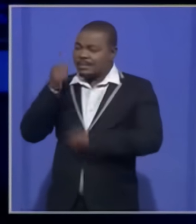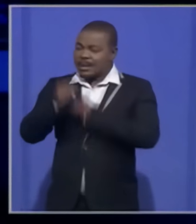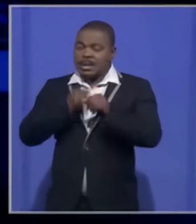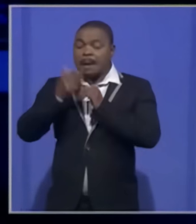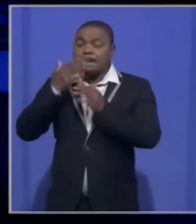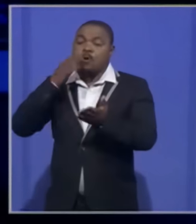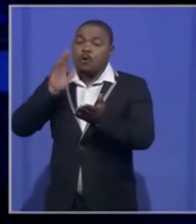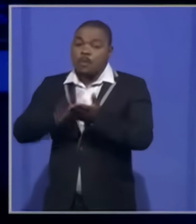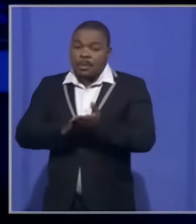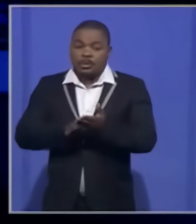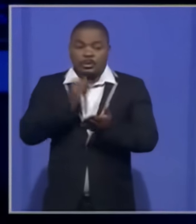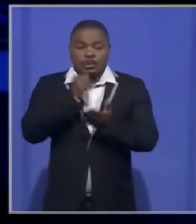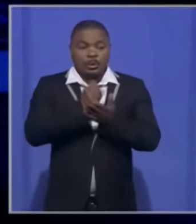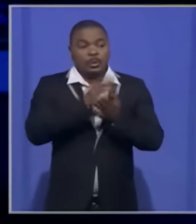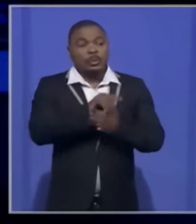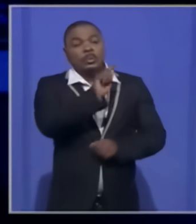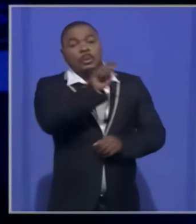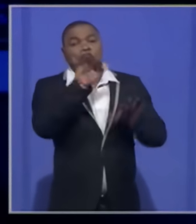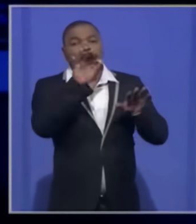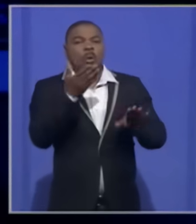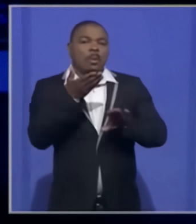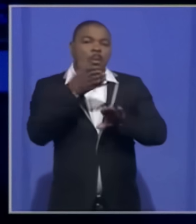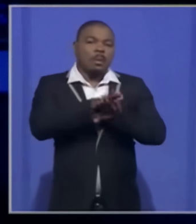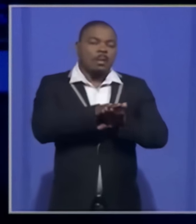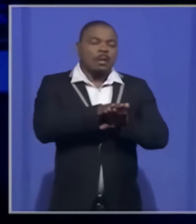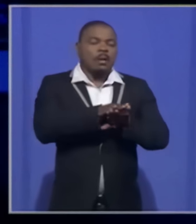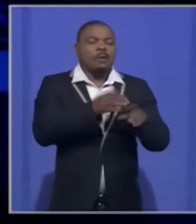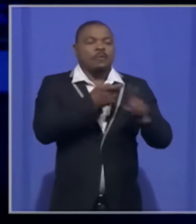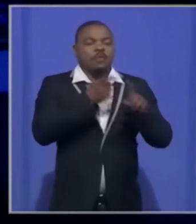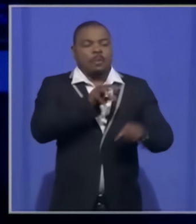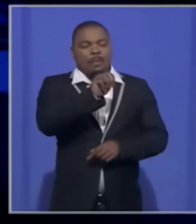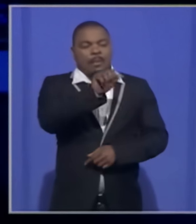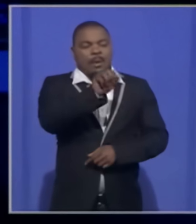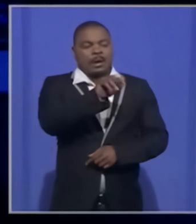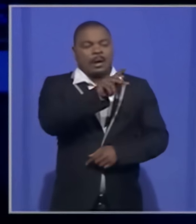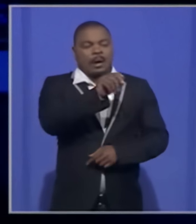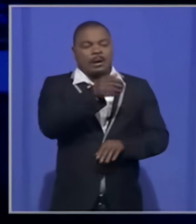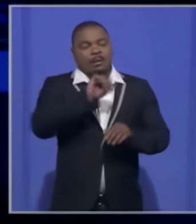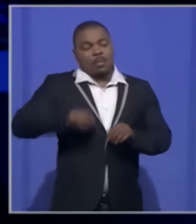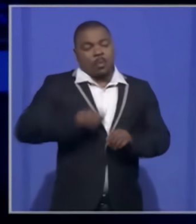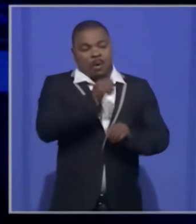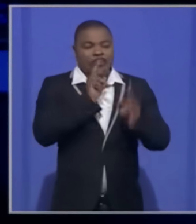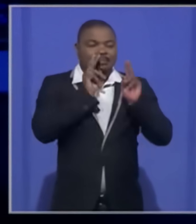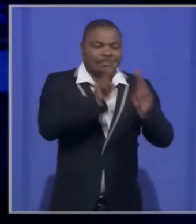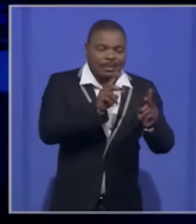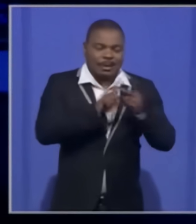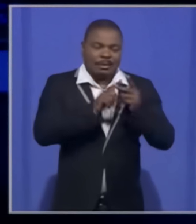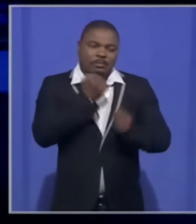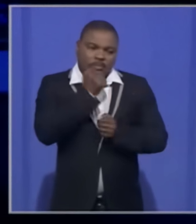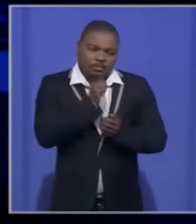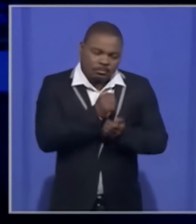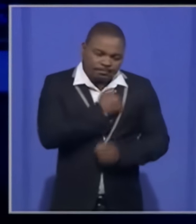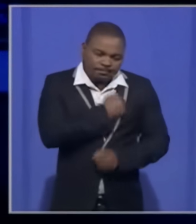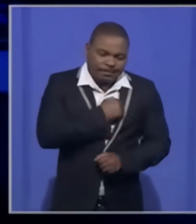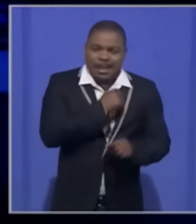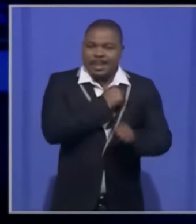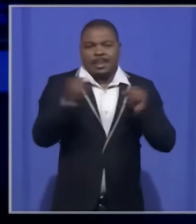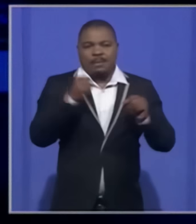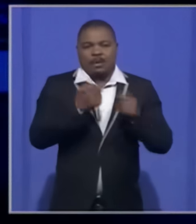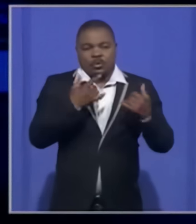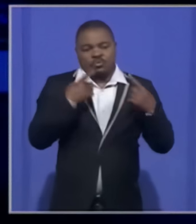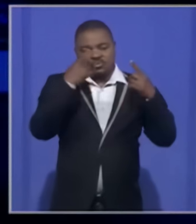fetileng ya ho etela bahlolohadi ba basebetsi ba marikana le ho kopa tshwarelo. O buile sena sehopotsong se bileng ka jeno tsa diketsahalo